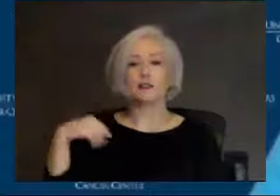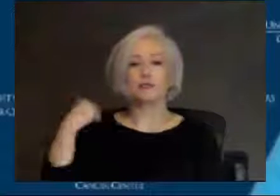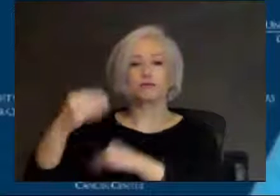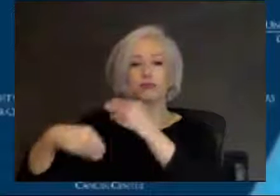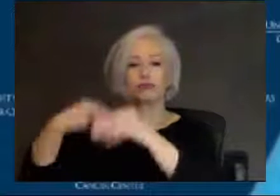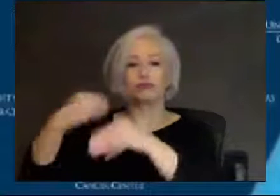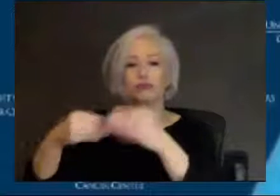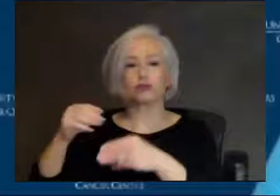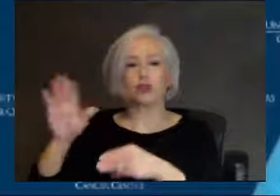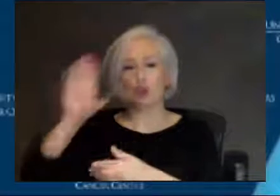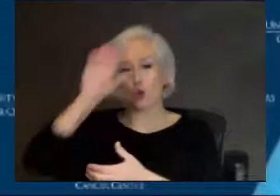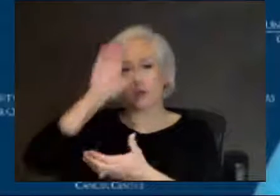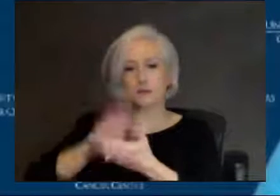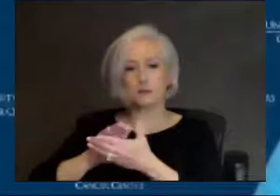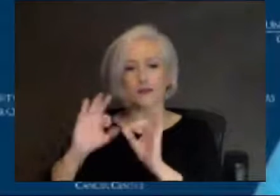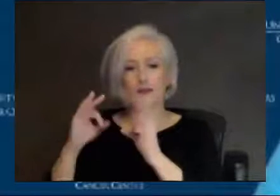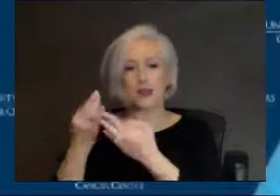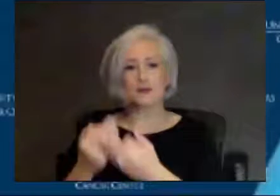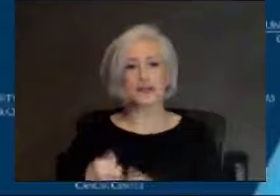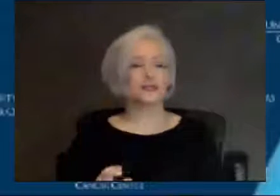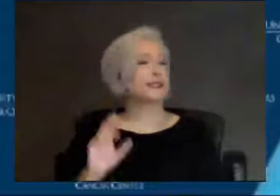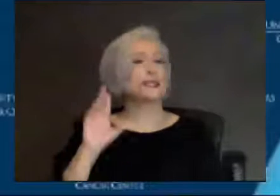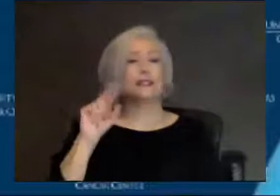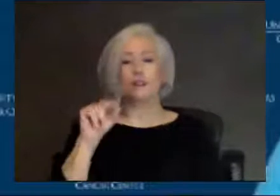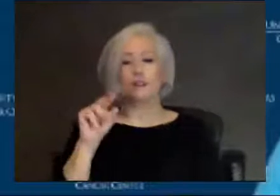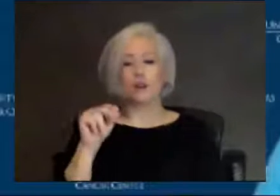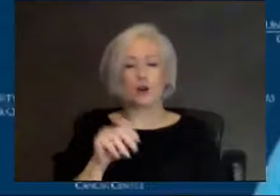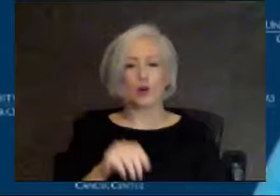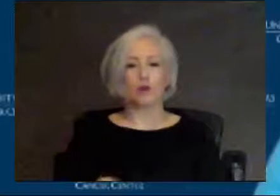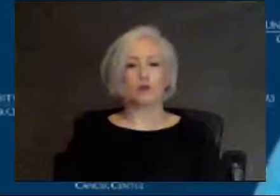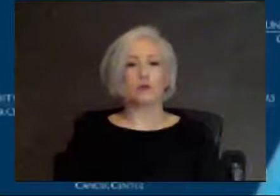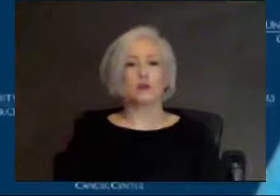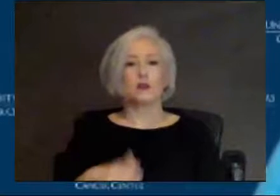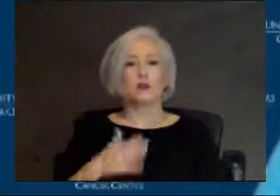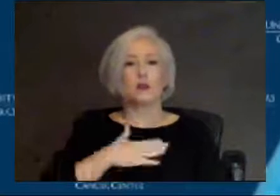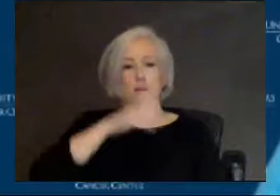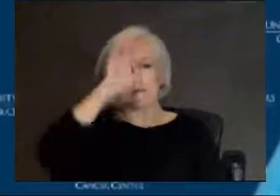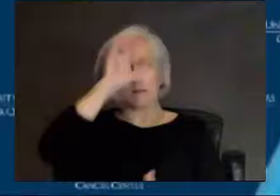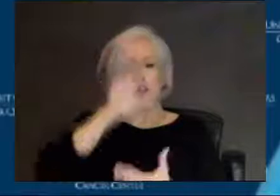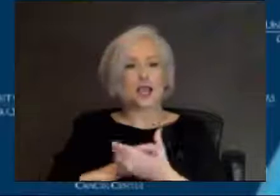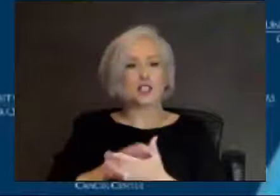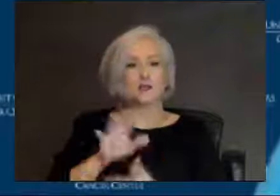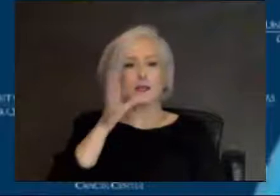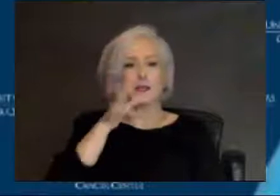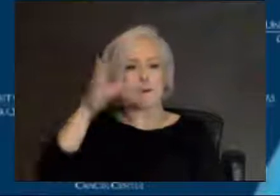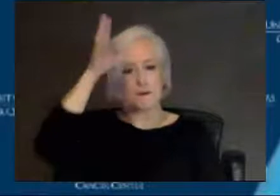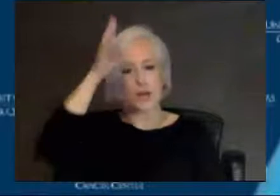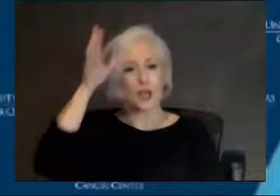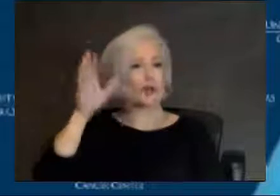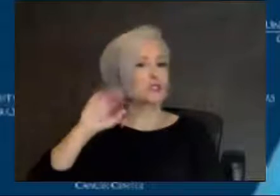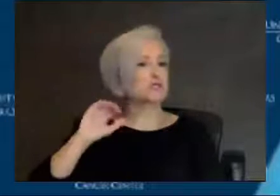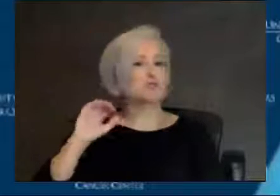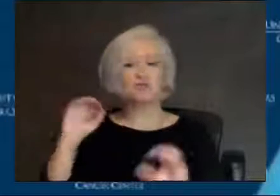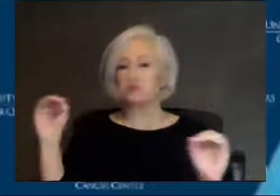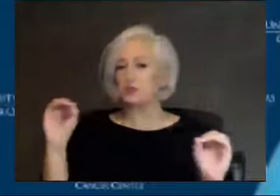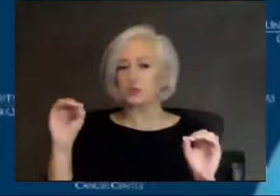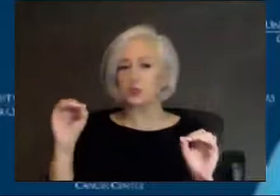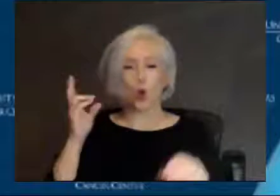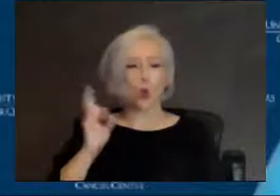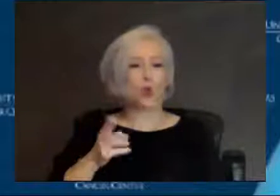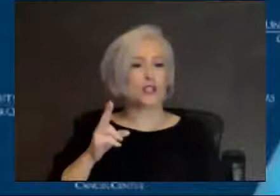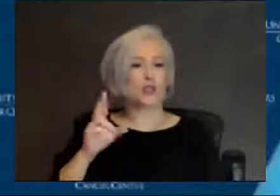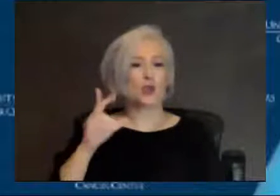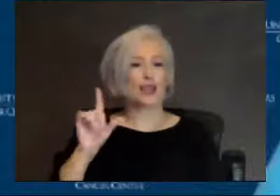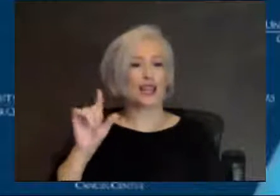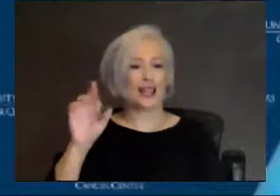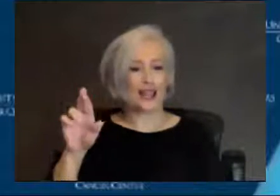No, it didn't. In fact, both of his parents had no history of cancer and lived till 97 and